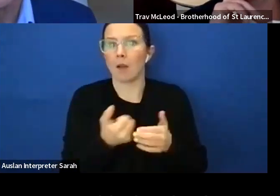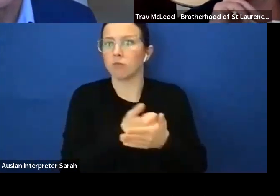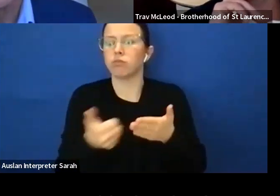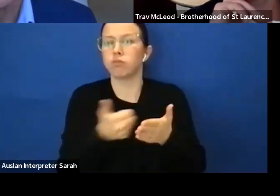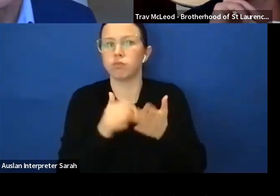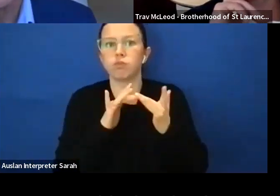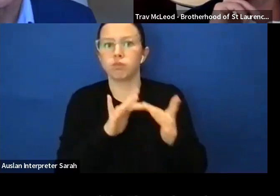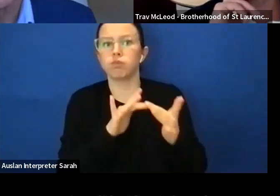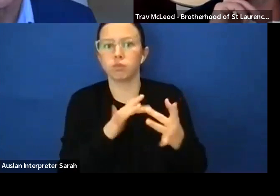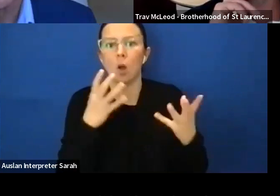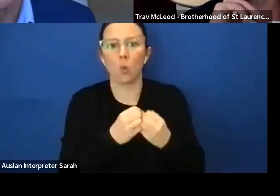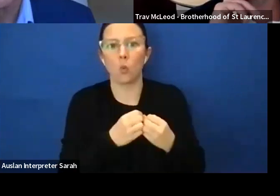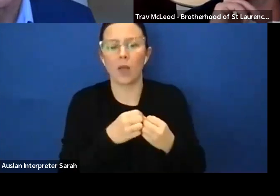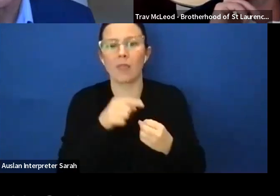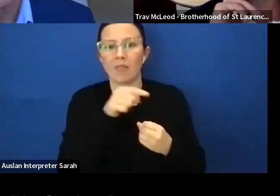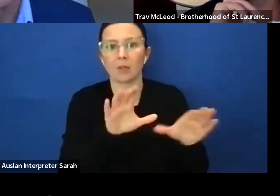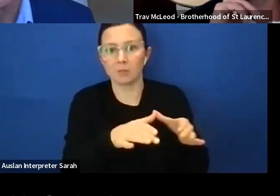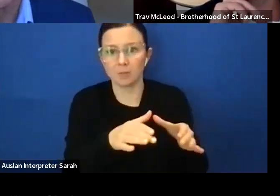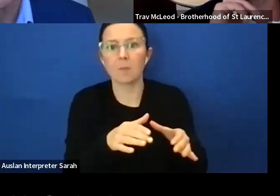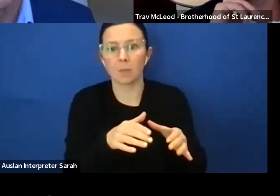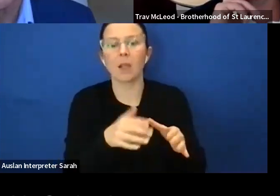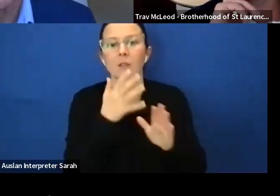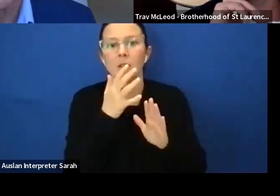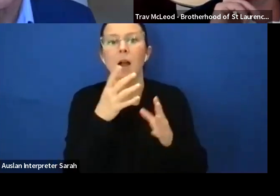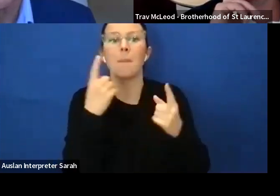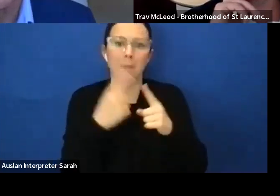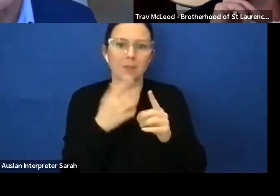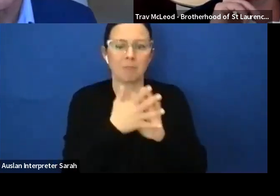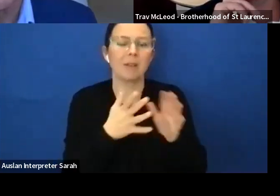with that body and therefore with Catherine.